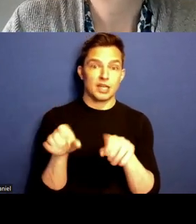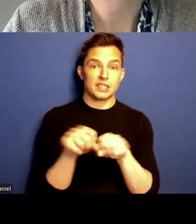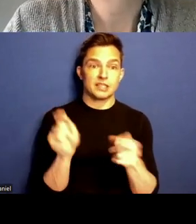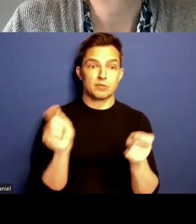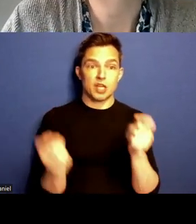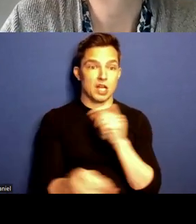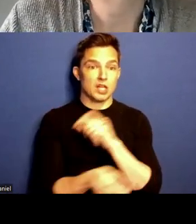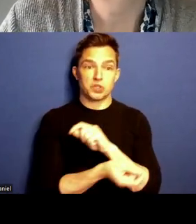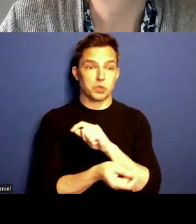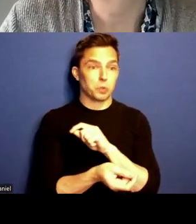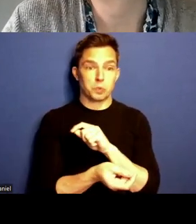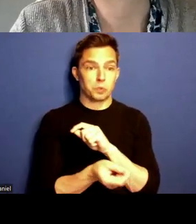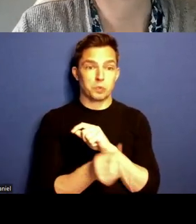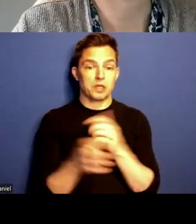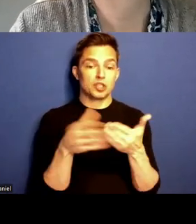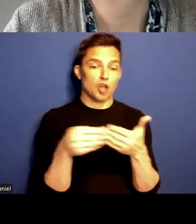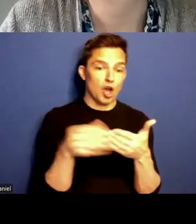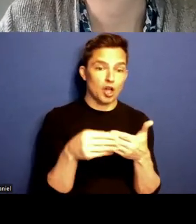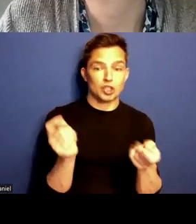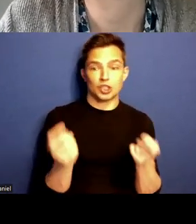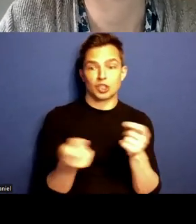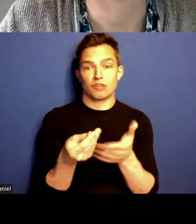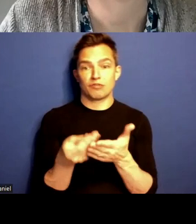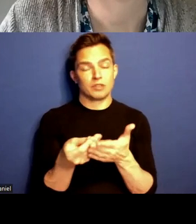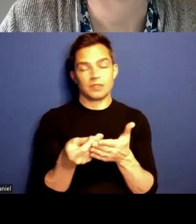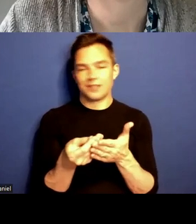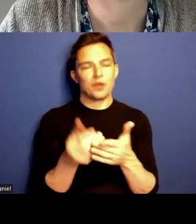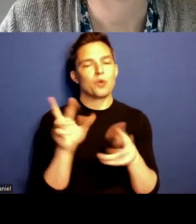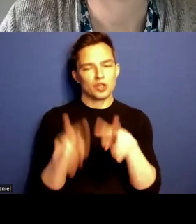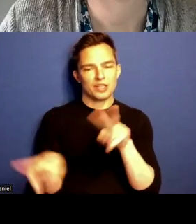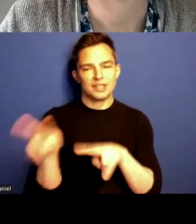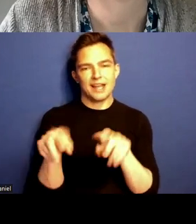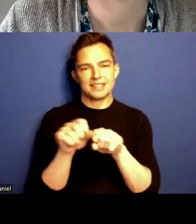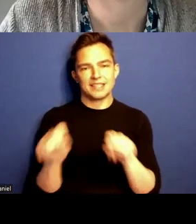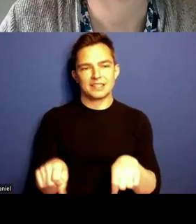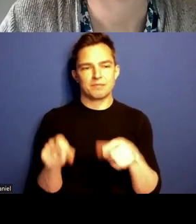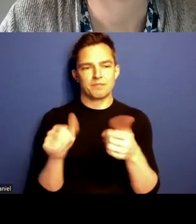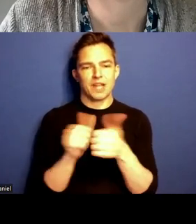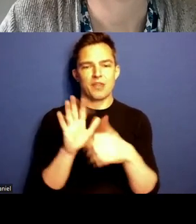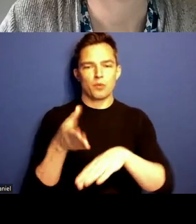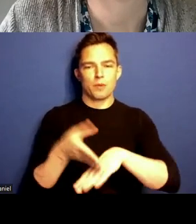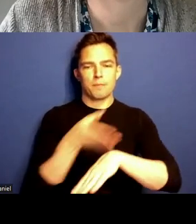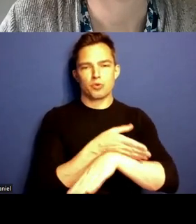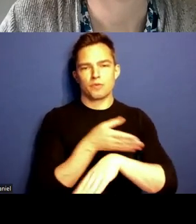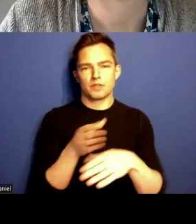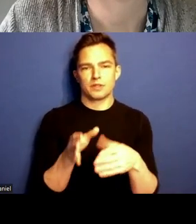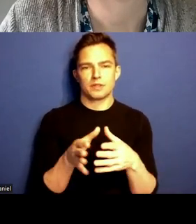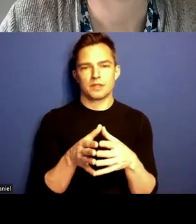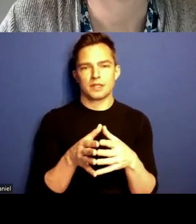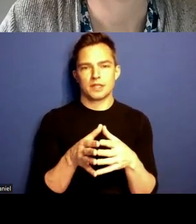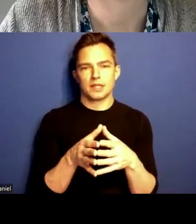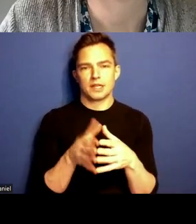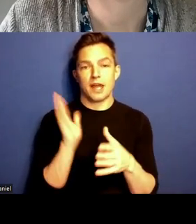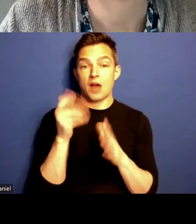a matter of dollars and cents. We're looking at it as to how this improves our